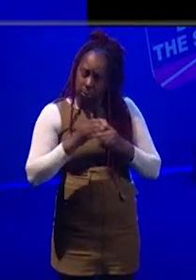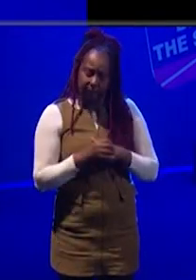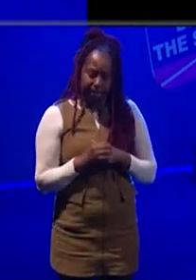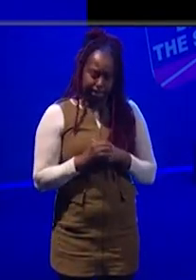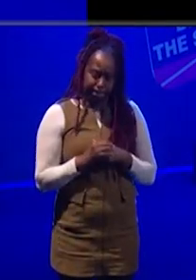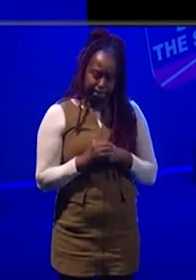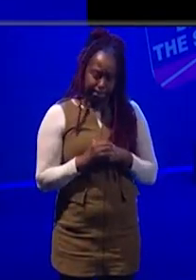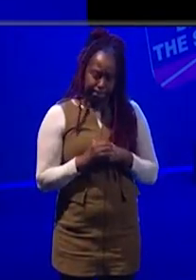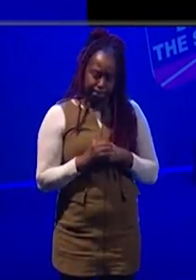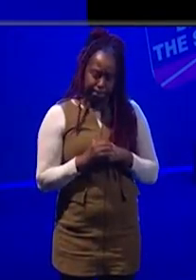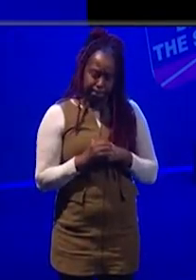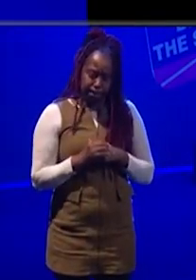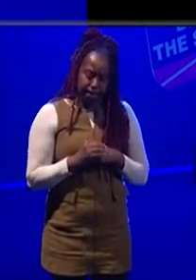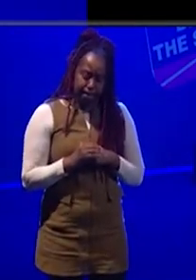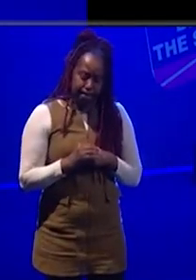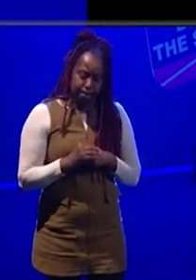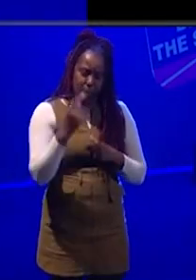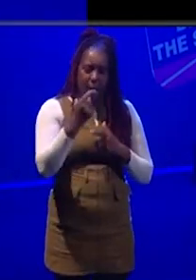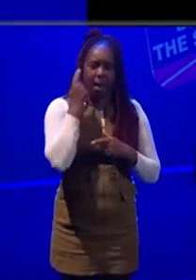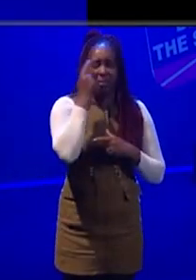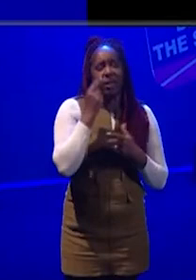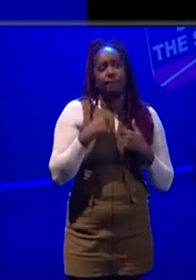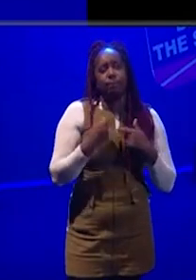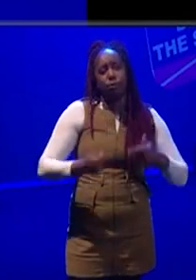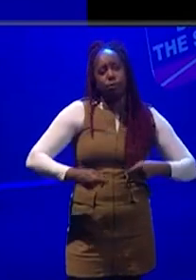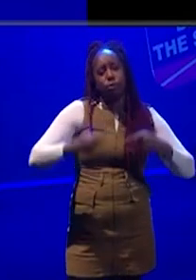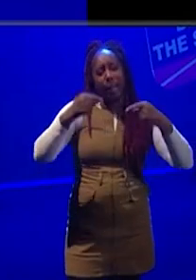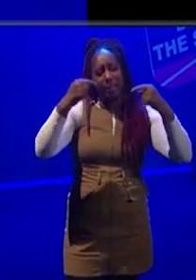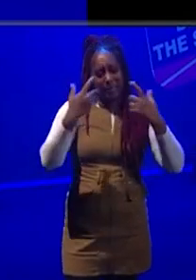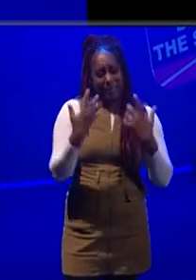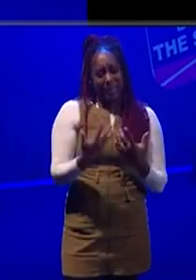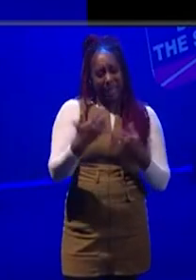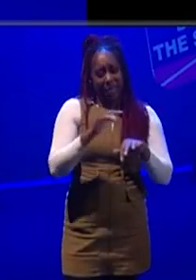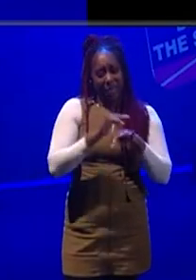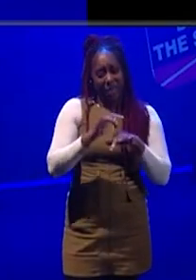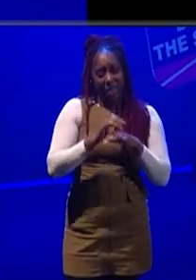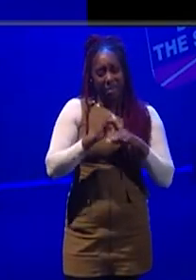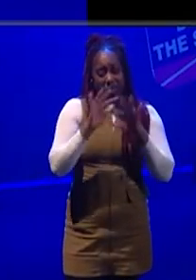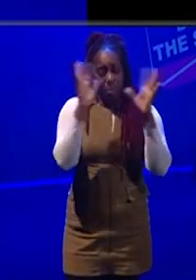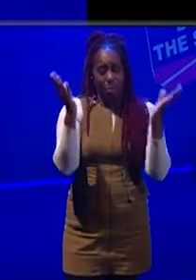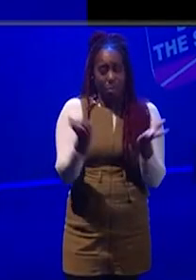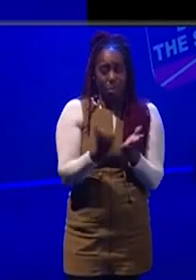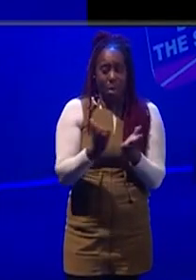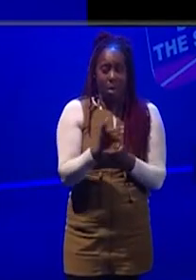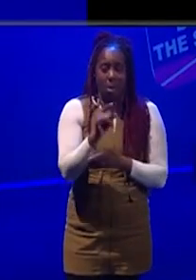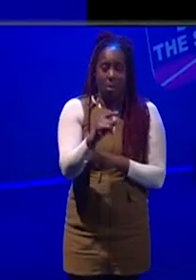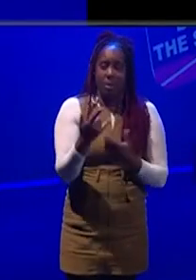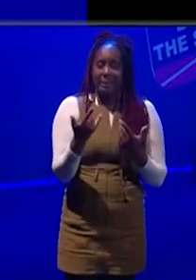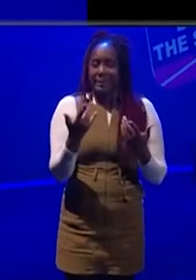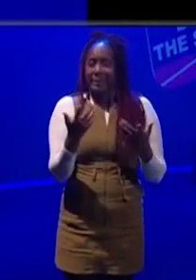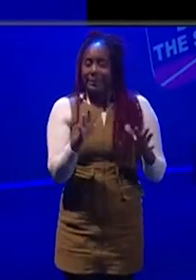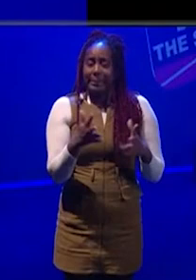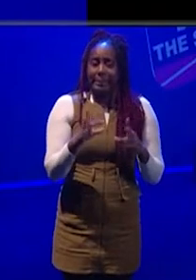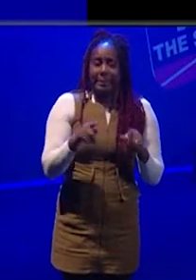So I think the challenges facing the industry in many ways are similar to the challenges